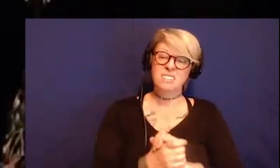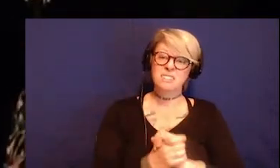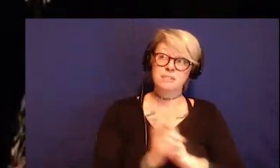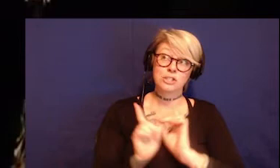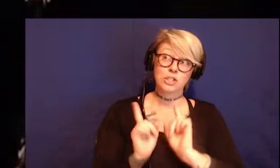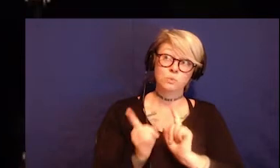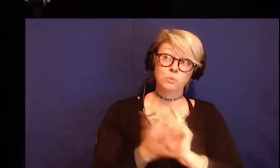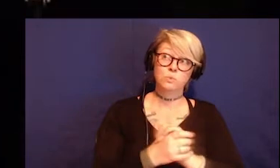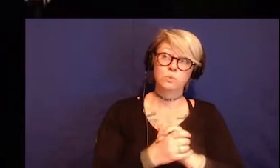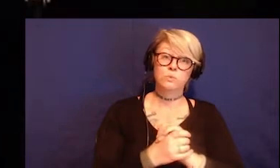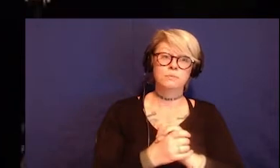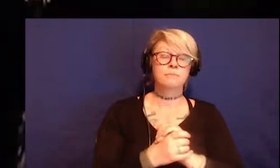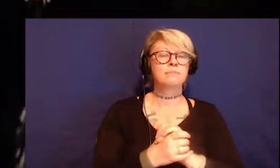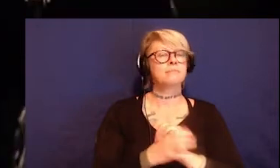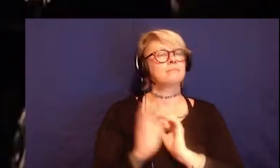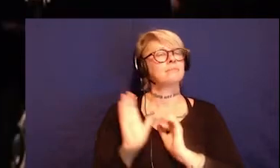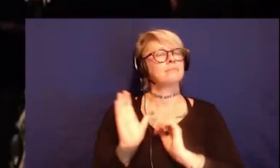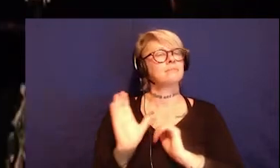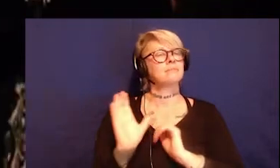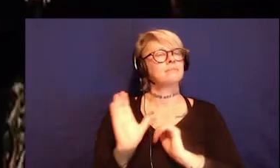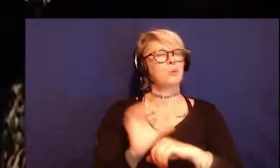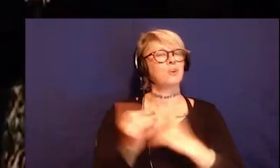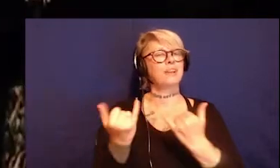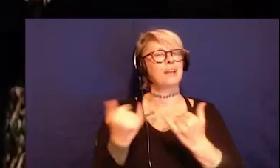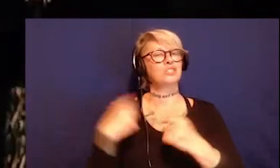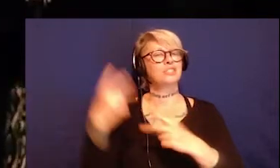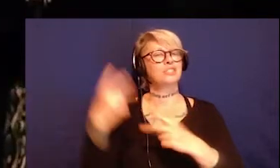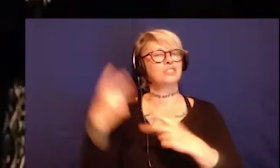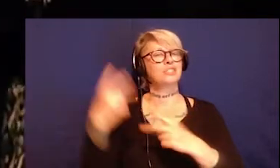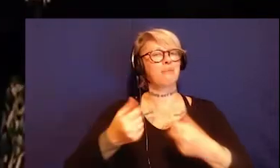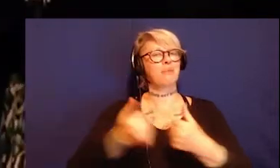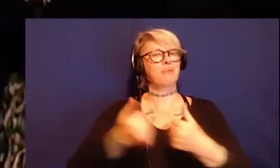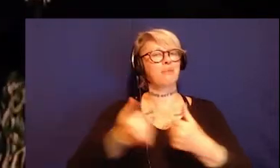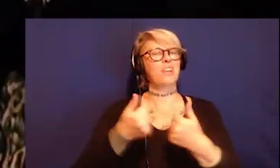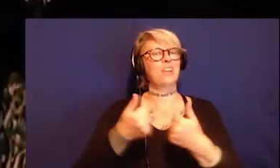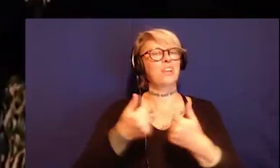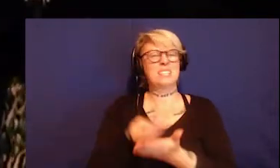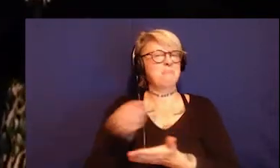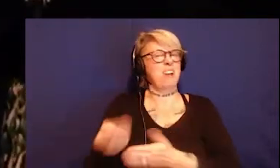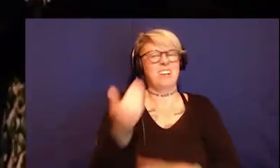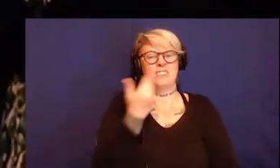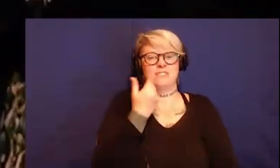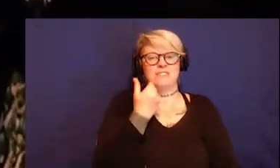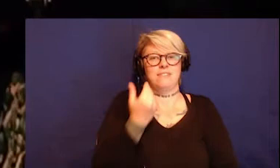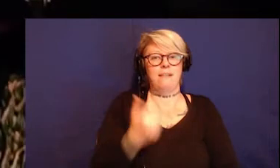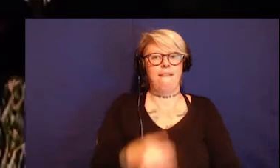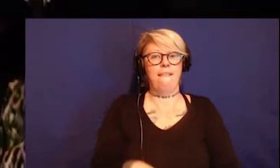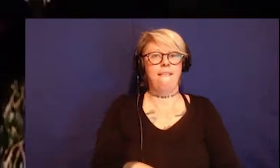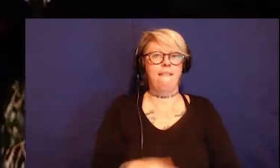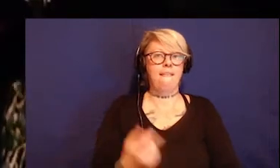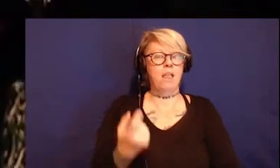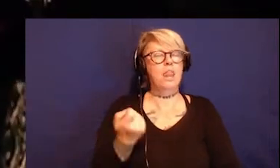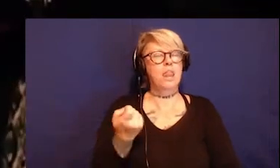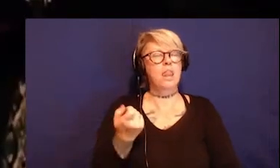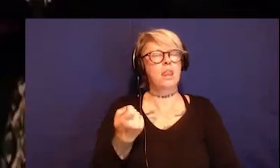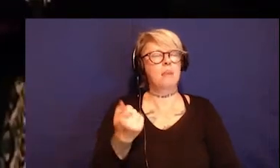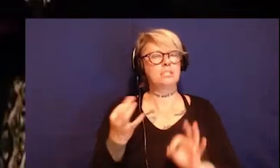you? On her computer, Talia starts downloading a game she just bought out of nowhere. She's a little